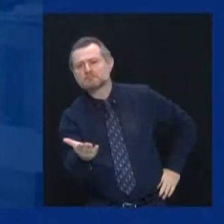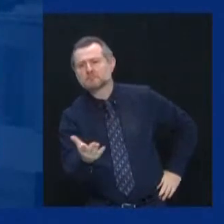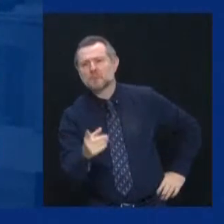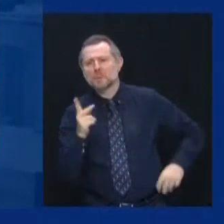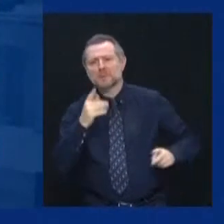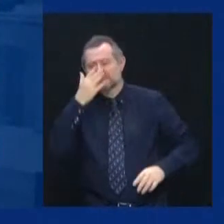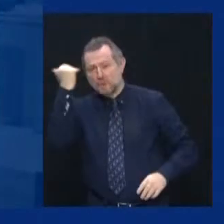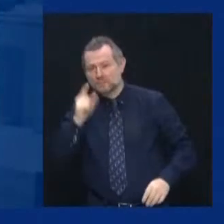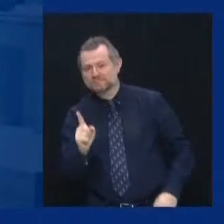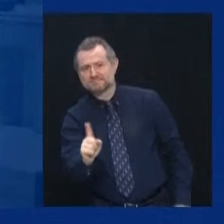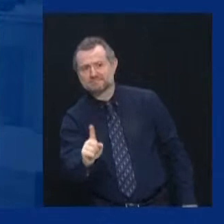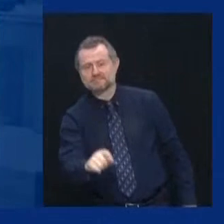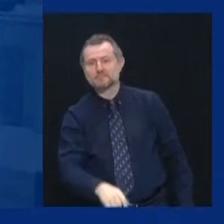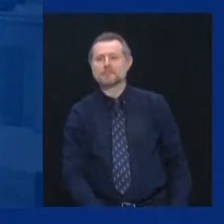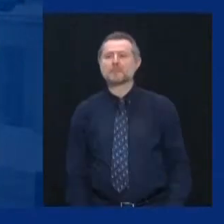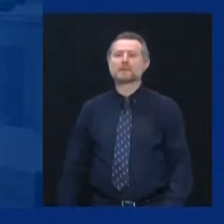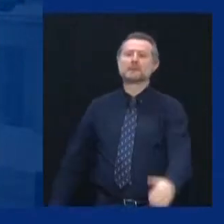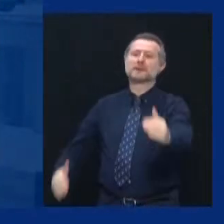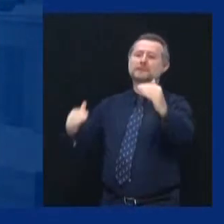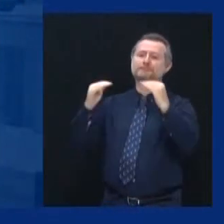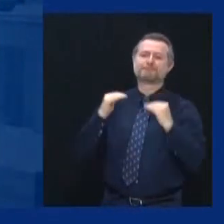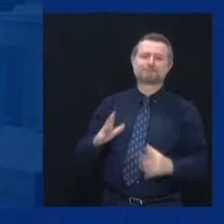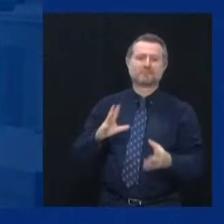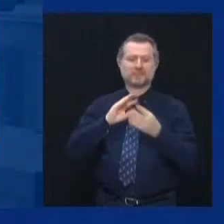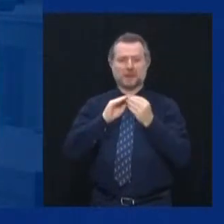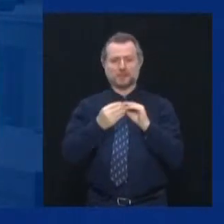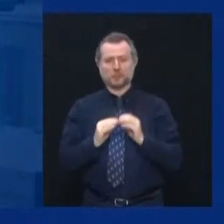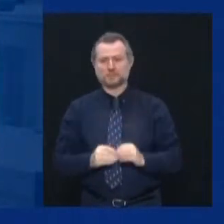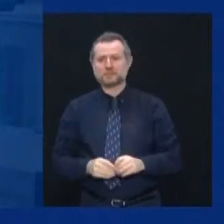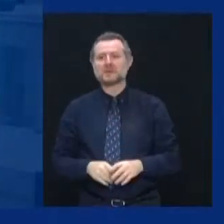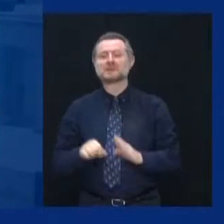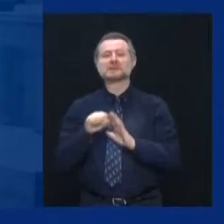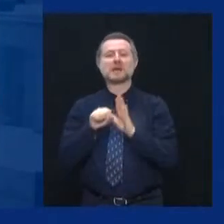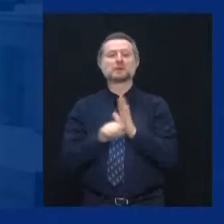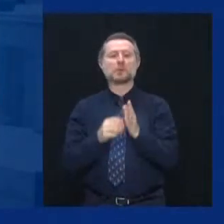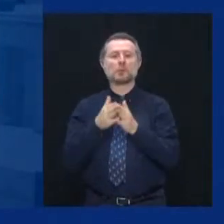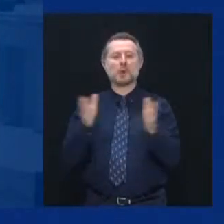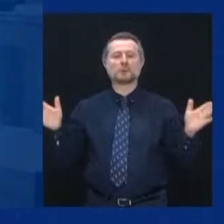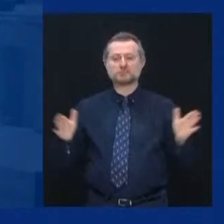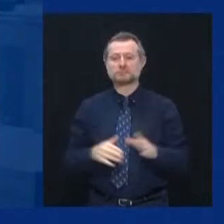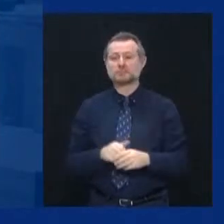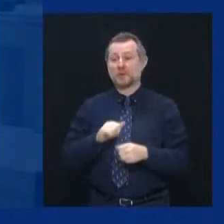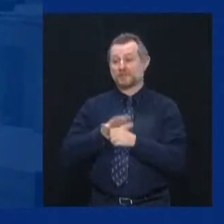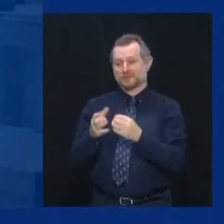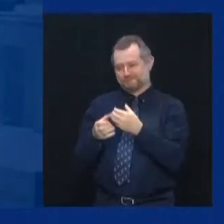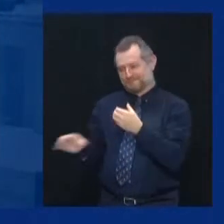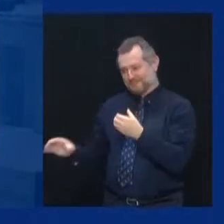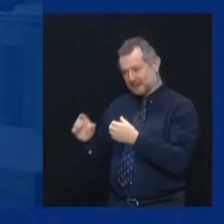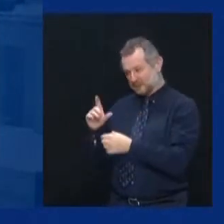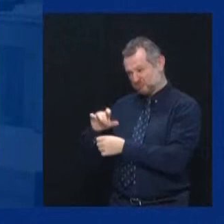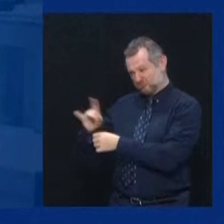today, statewide positivity without microclusters,